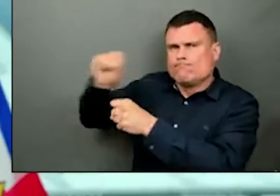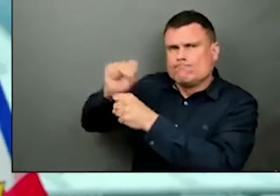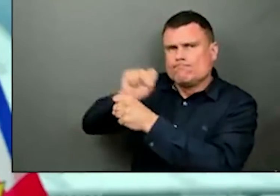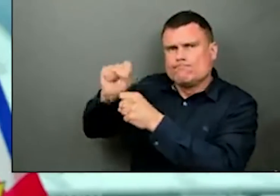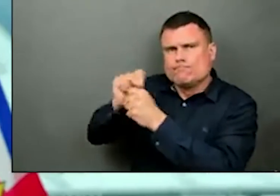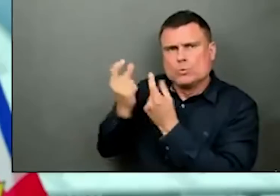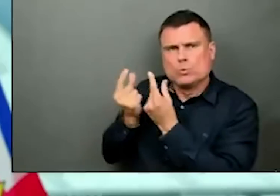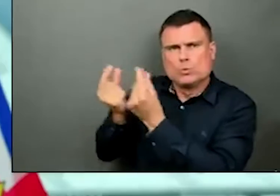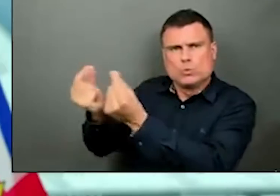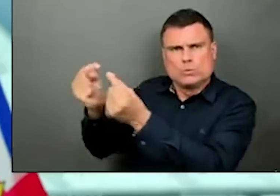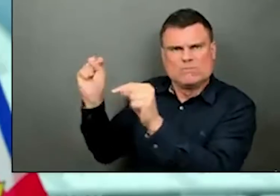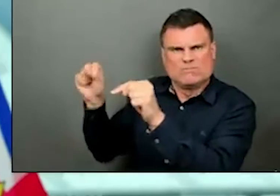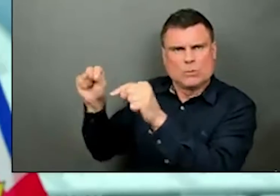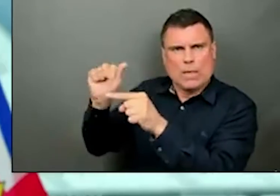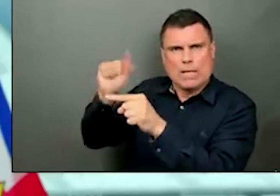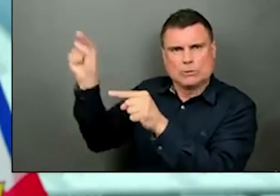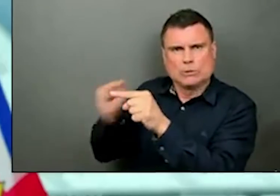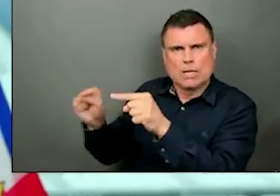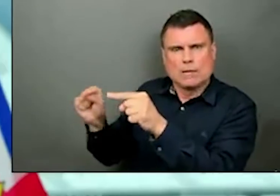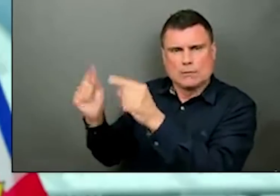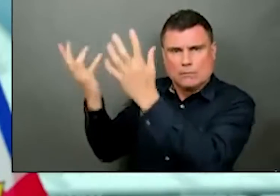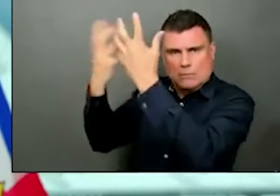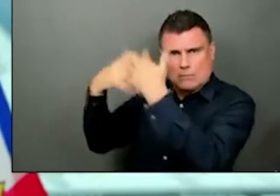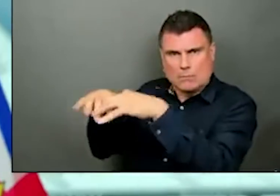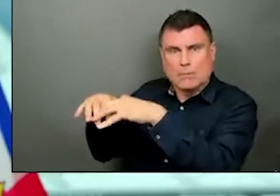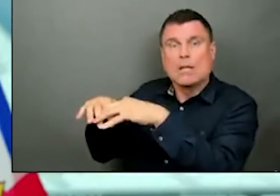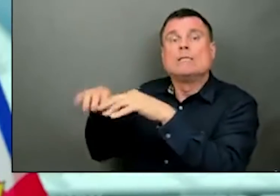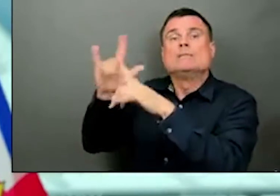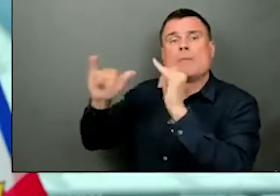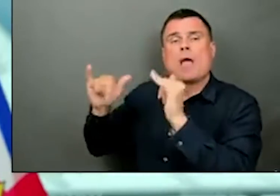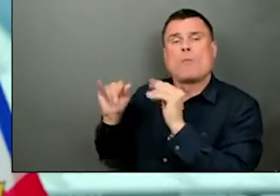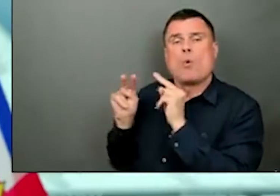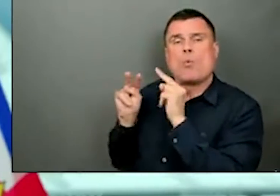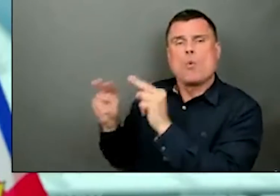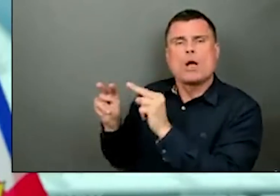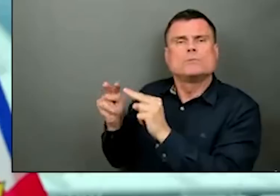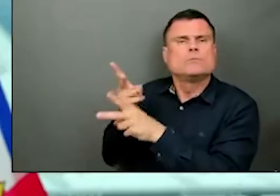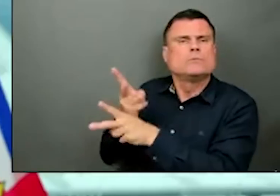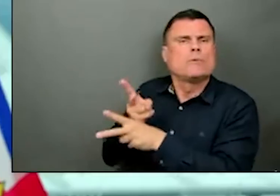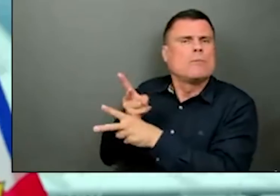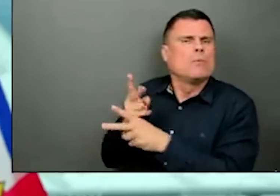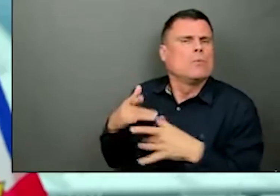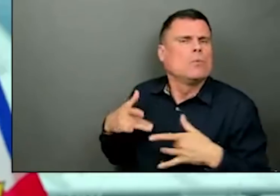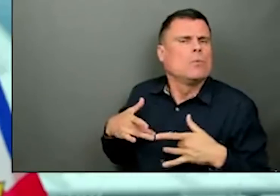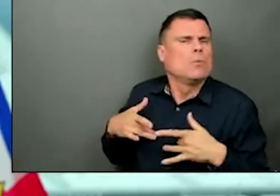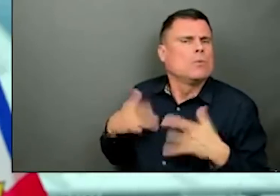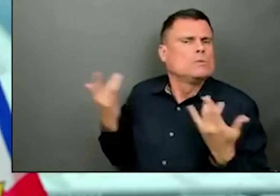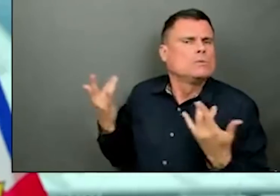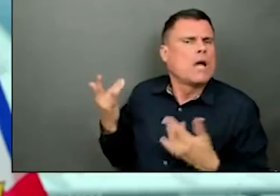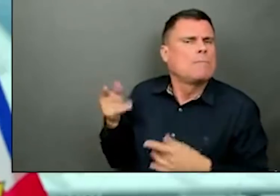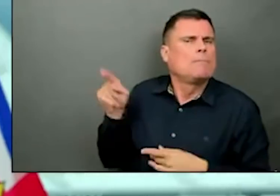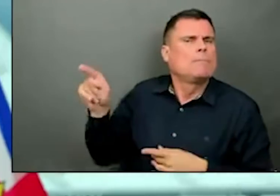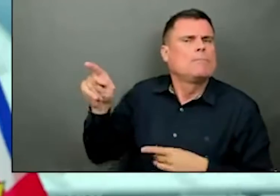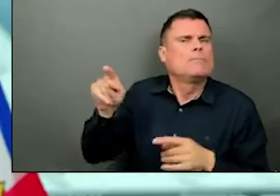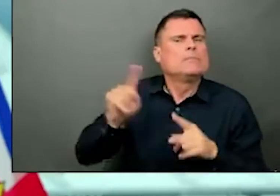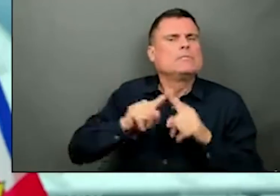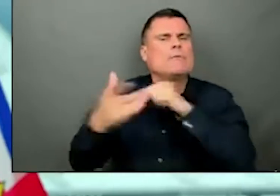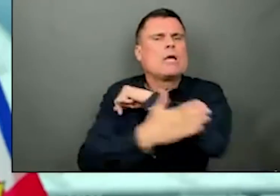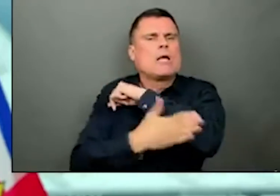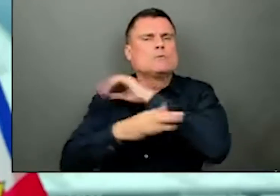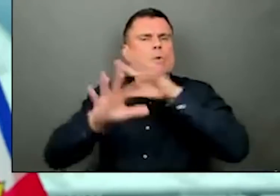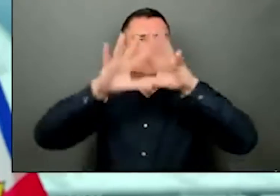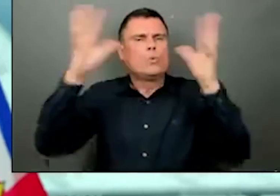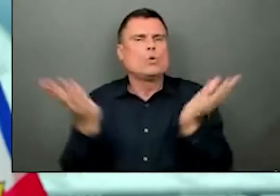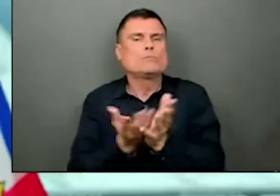going on around the world, particularly in the UK, and we will have more information about that. It may turn out that it is a